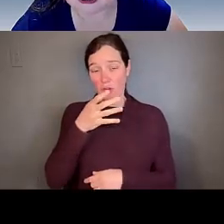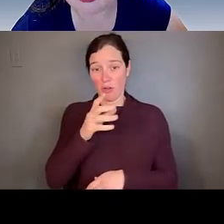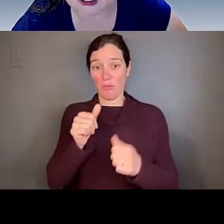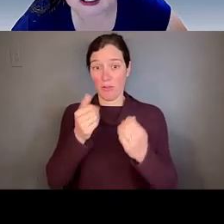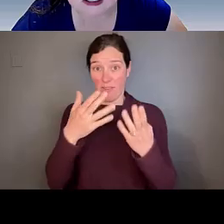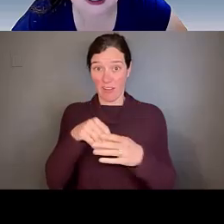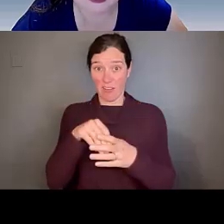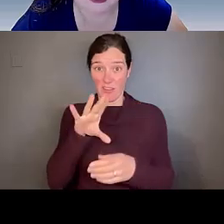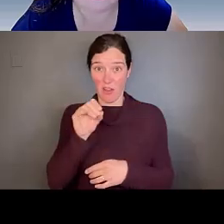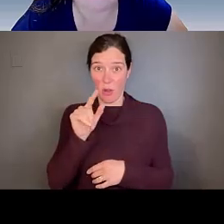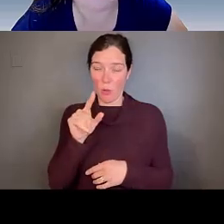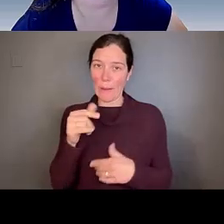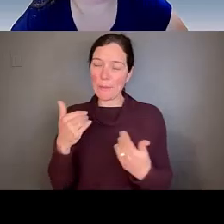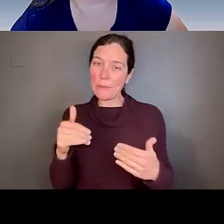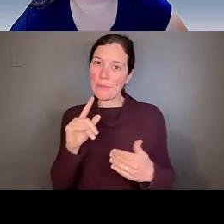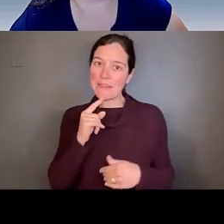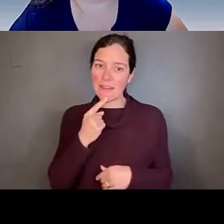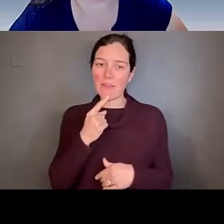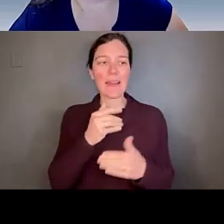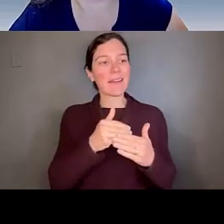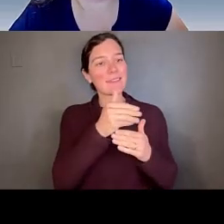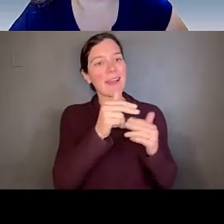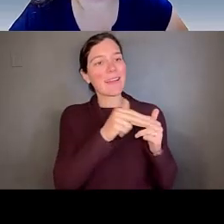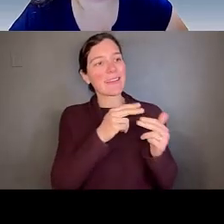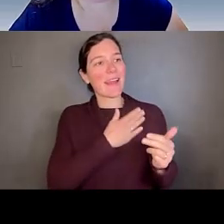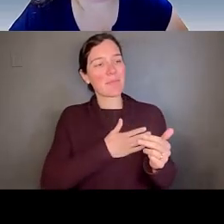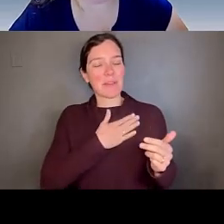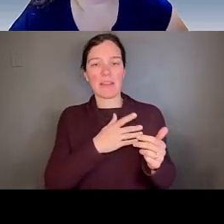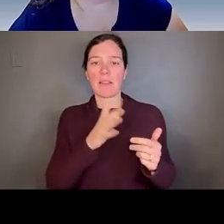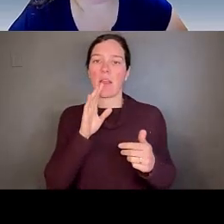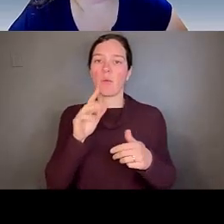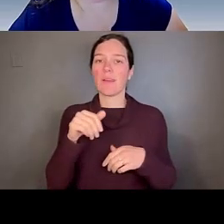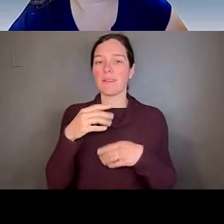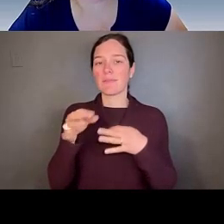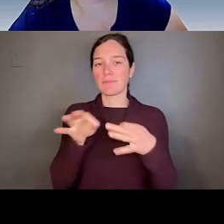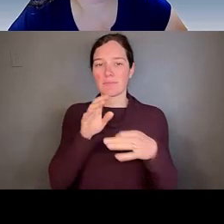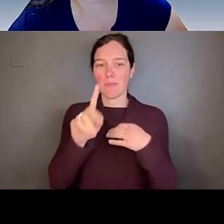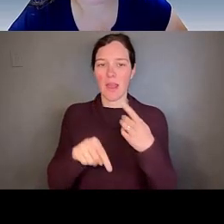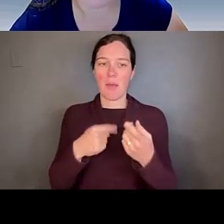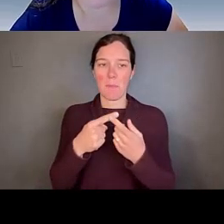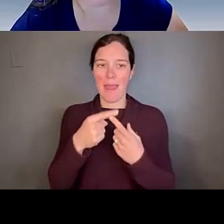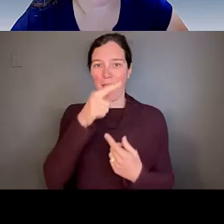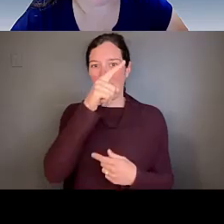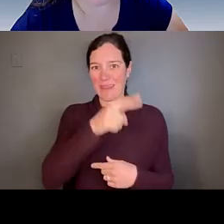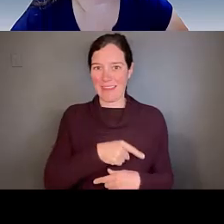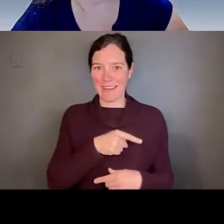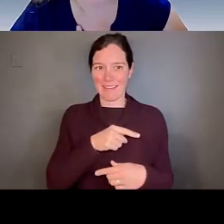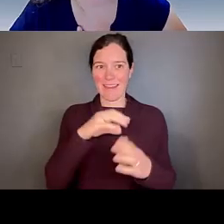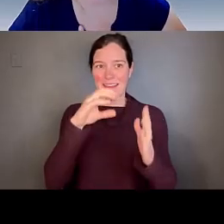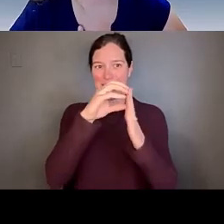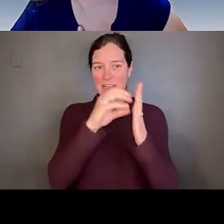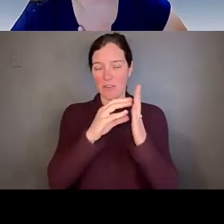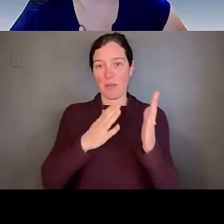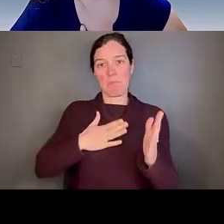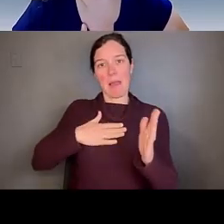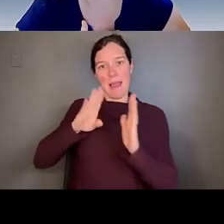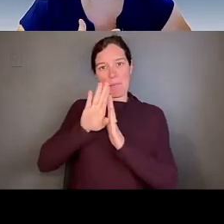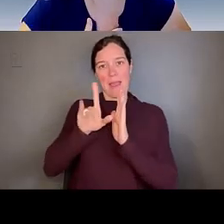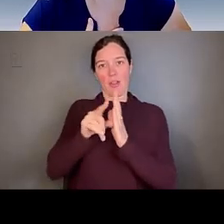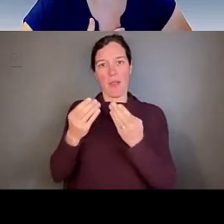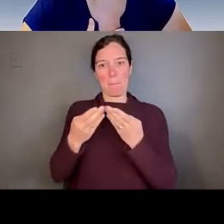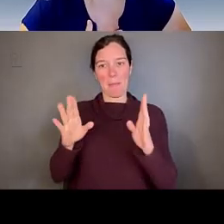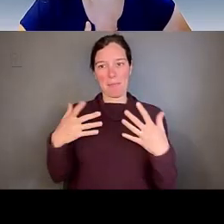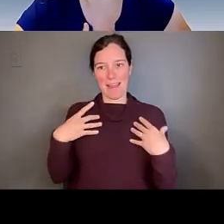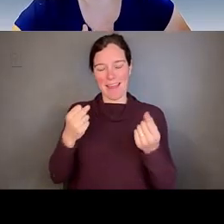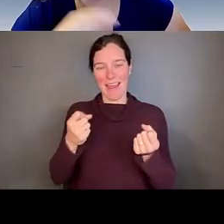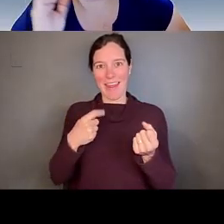are significant. And so we can go to the next slide and I'll tell you a little bit about these sections. My background is public health, and I'm